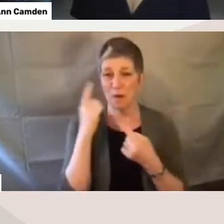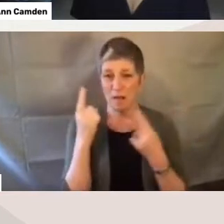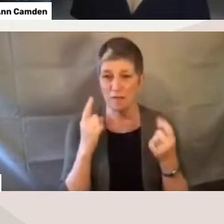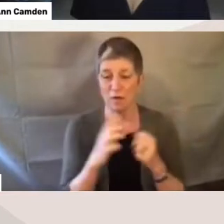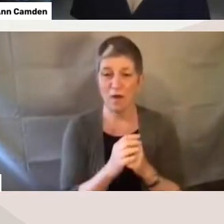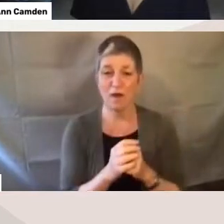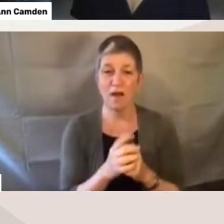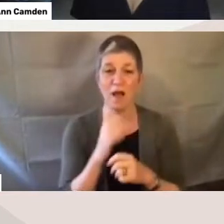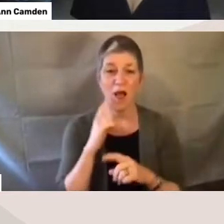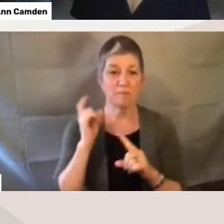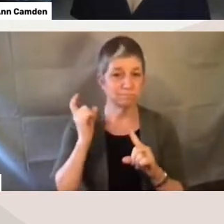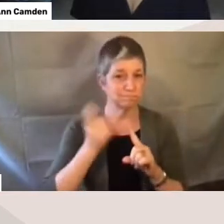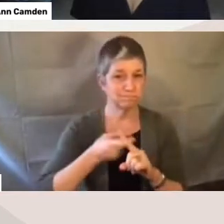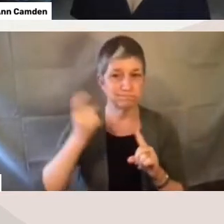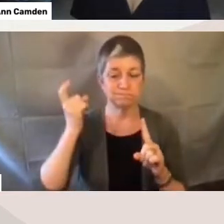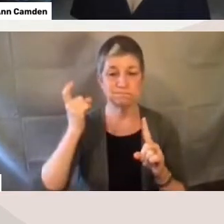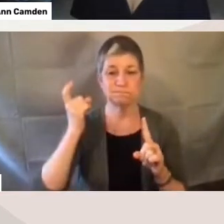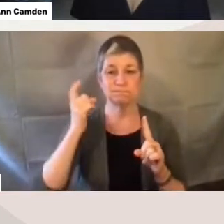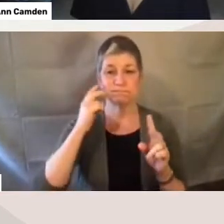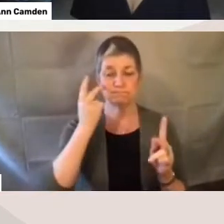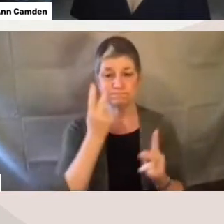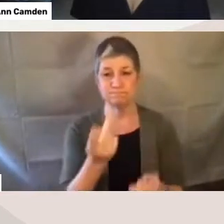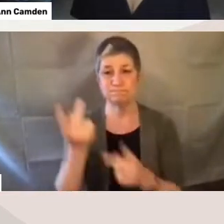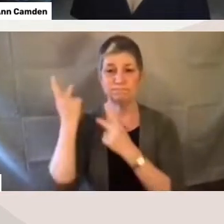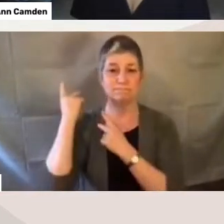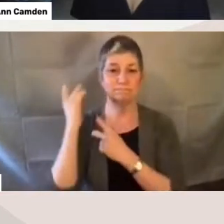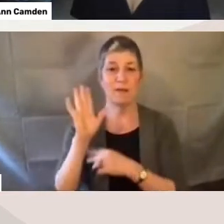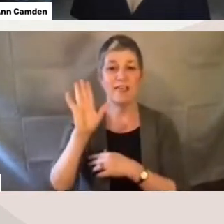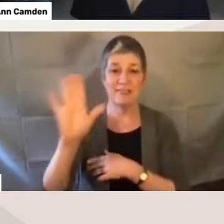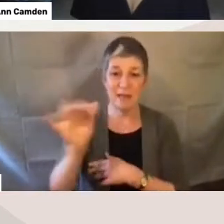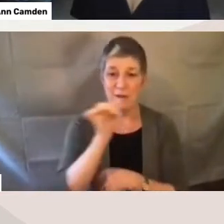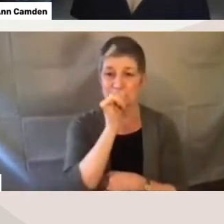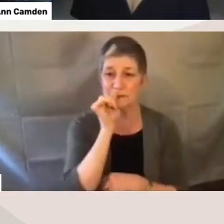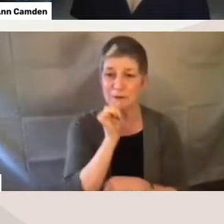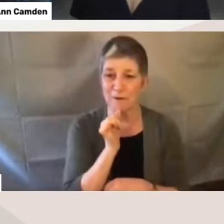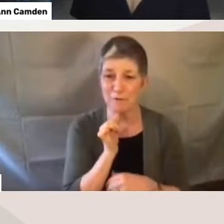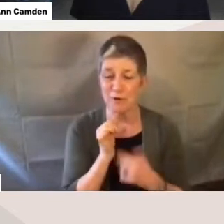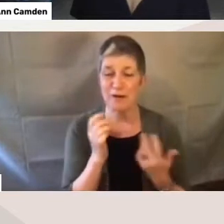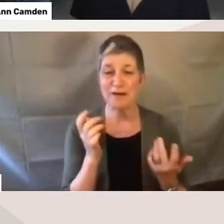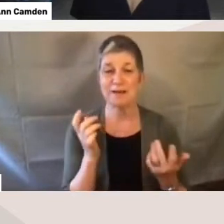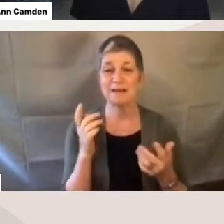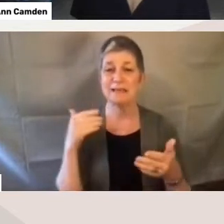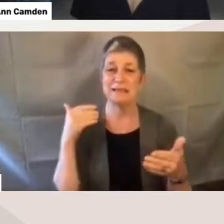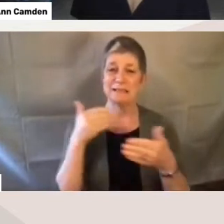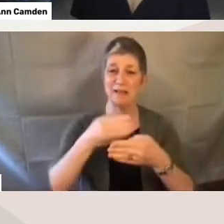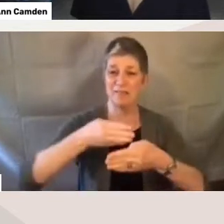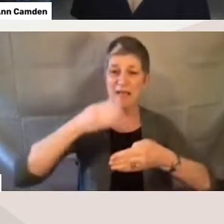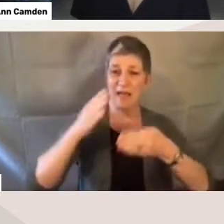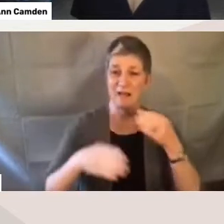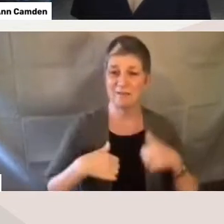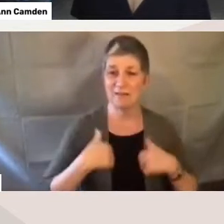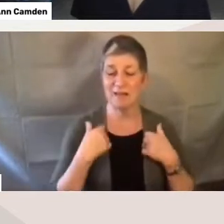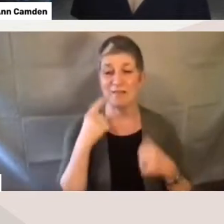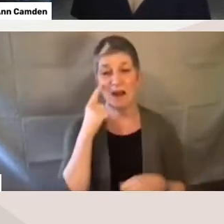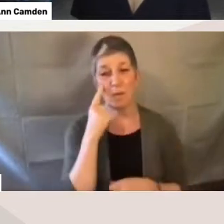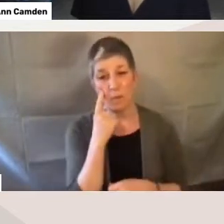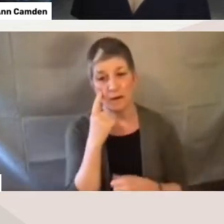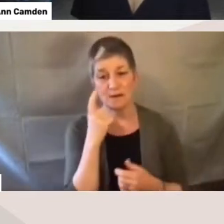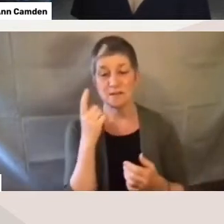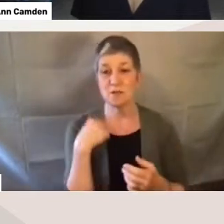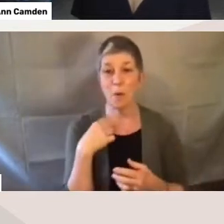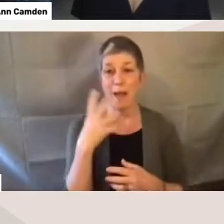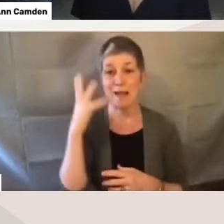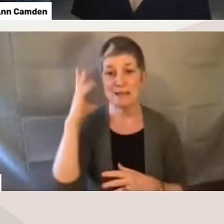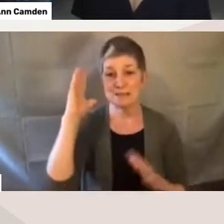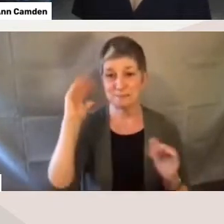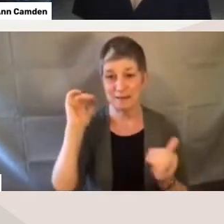just automatically brought me back to their suffering, towards the end of their life that I had witnessed. So that's what I thought it was.